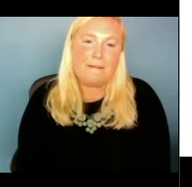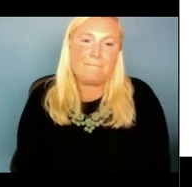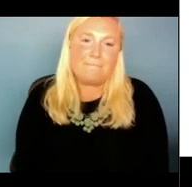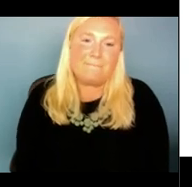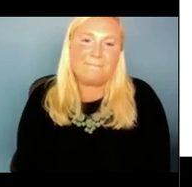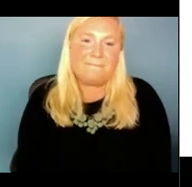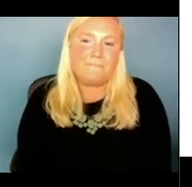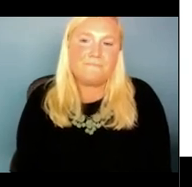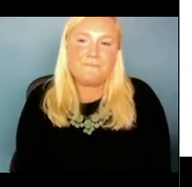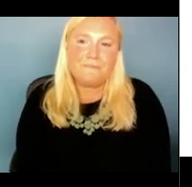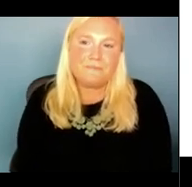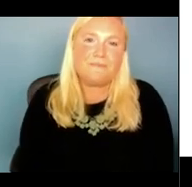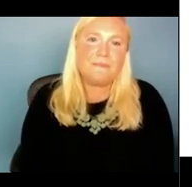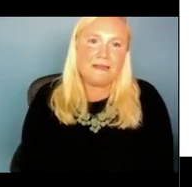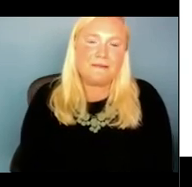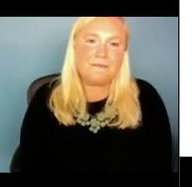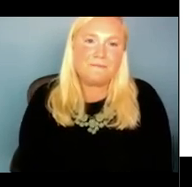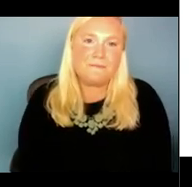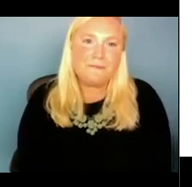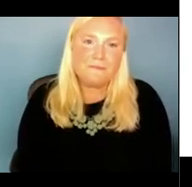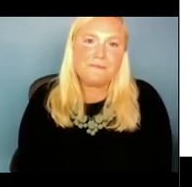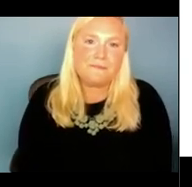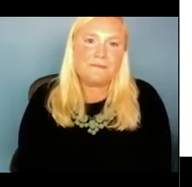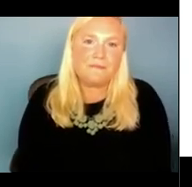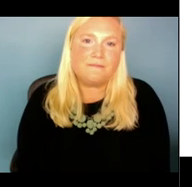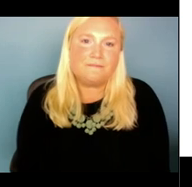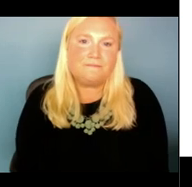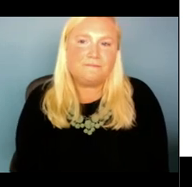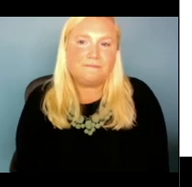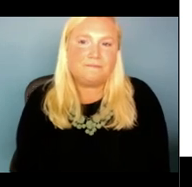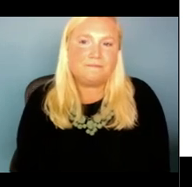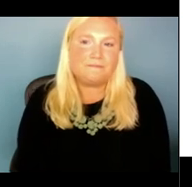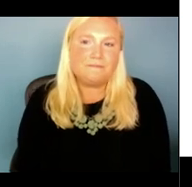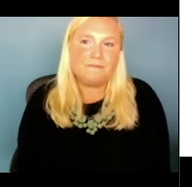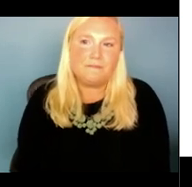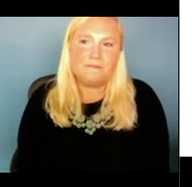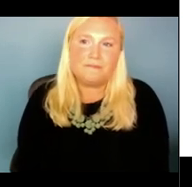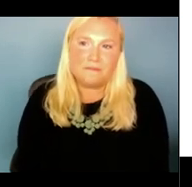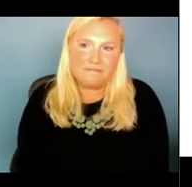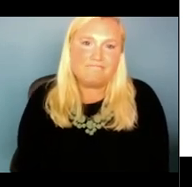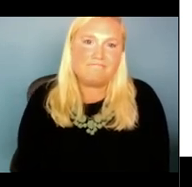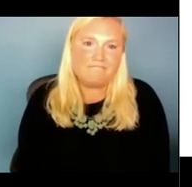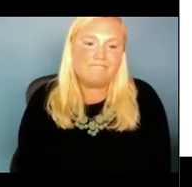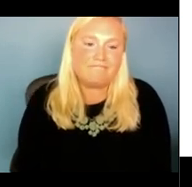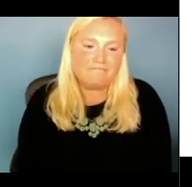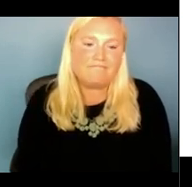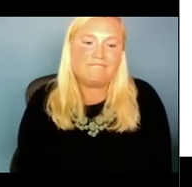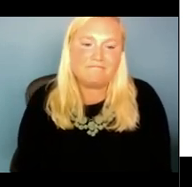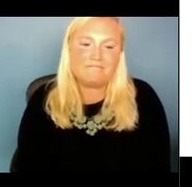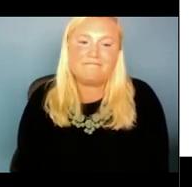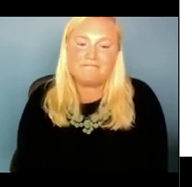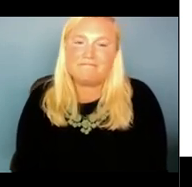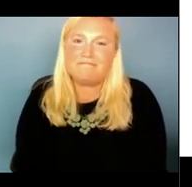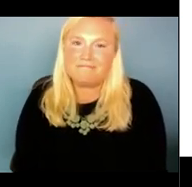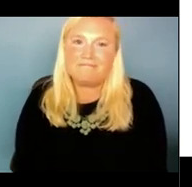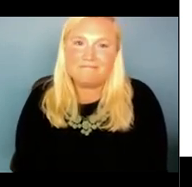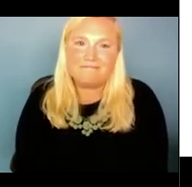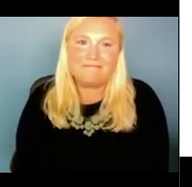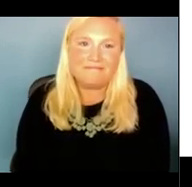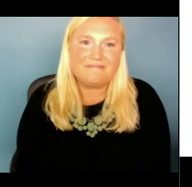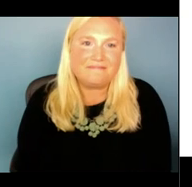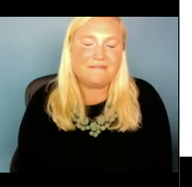Stuttering Therapy Resources is her just perfect turn of phrase of